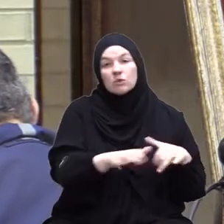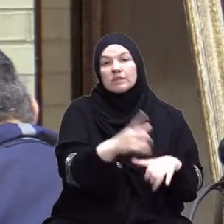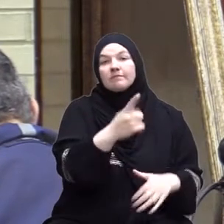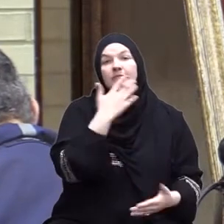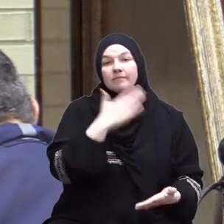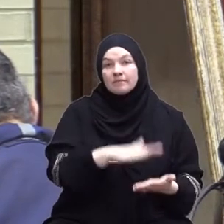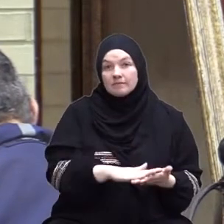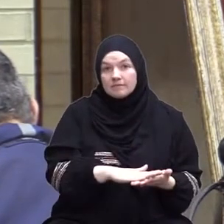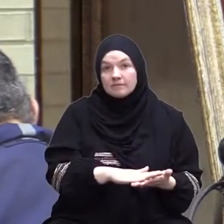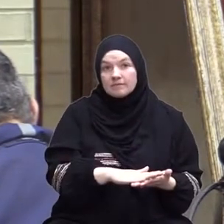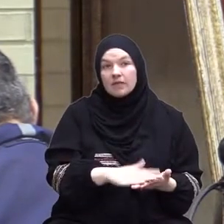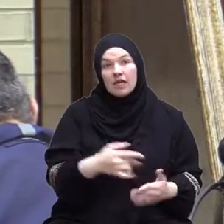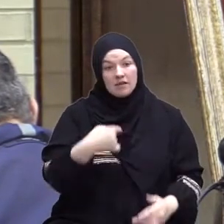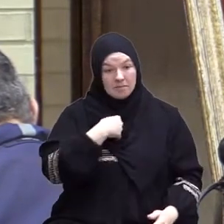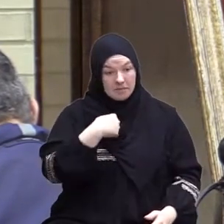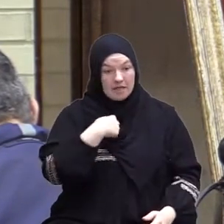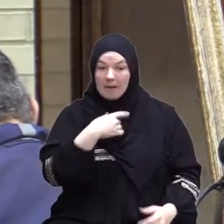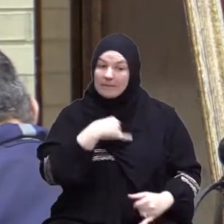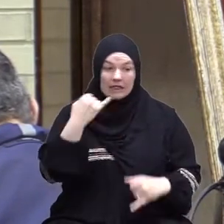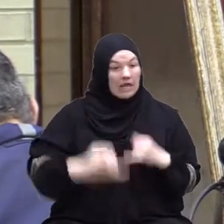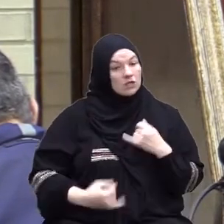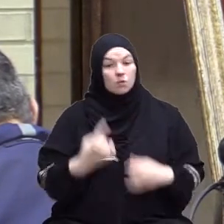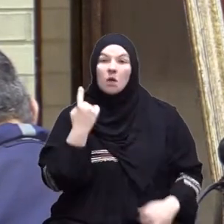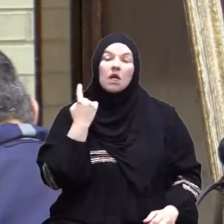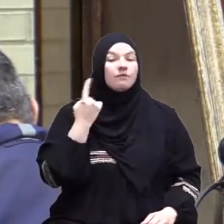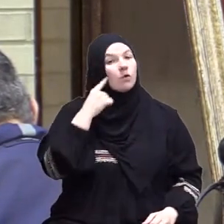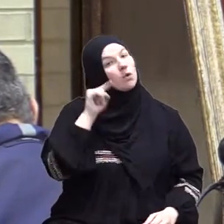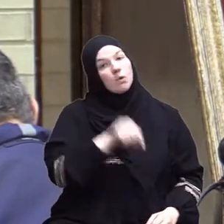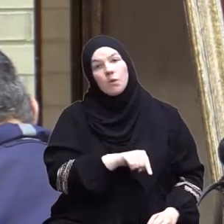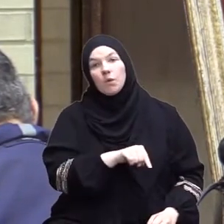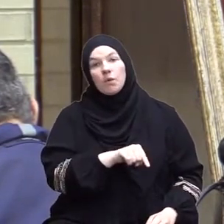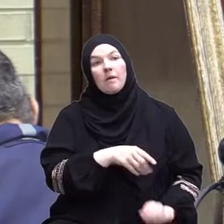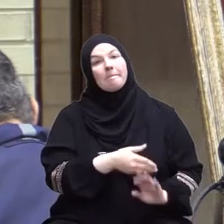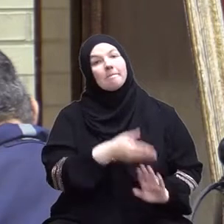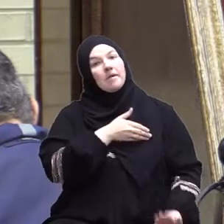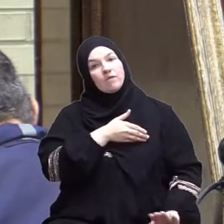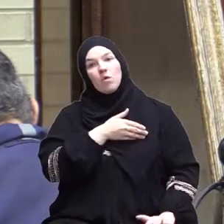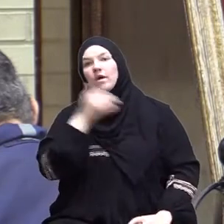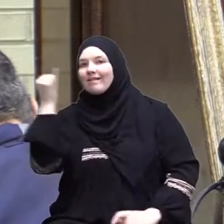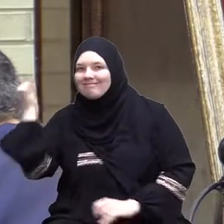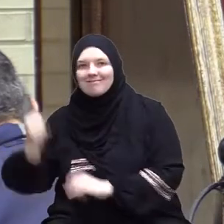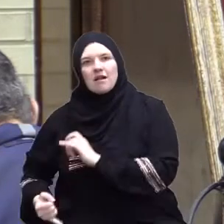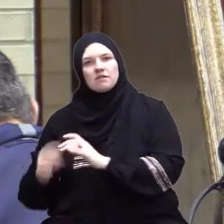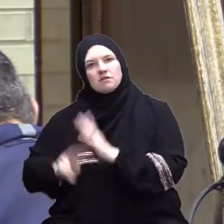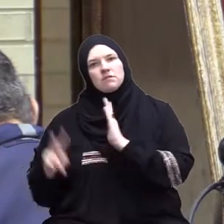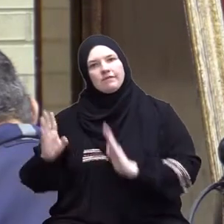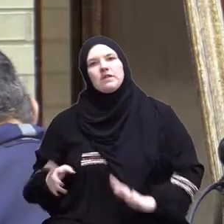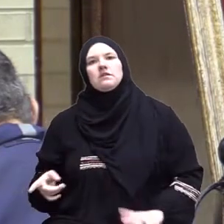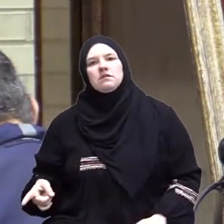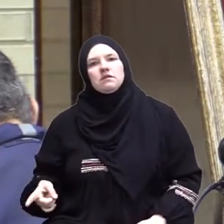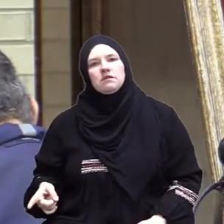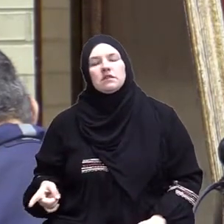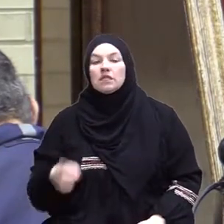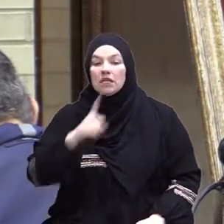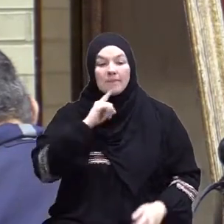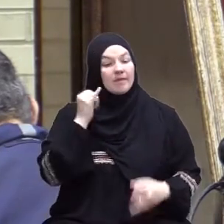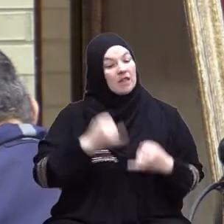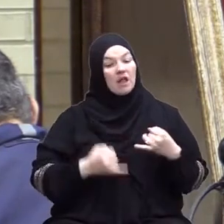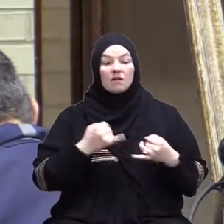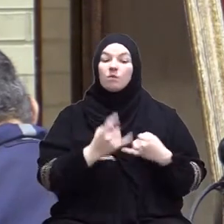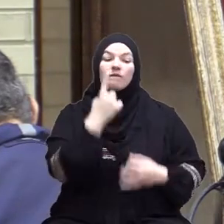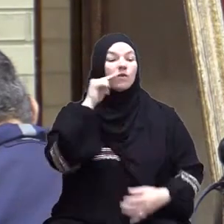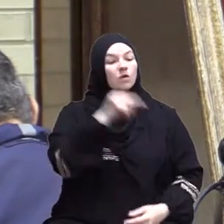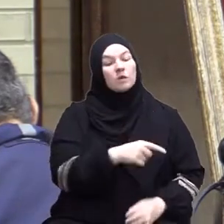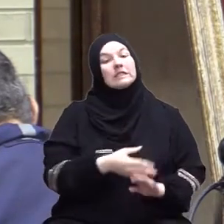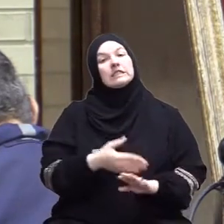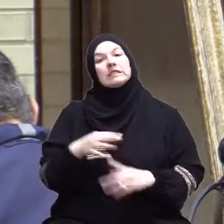something to me, and I am the last one before the last. He is the last before the